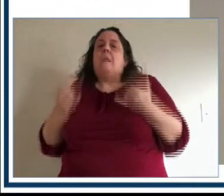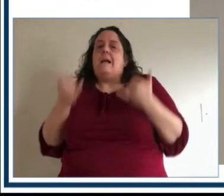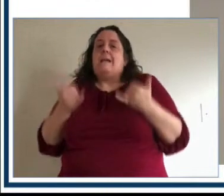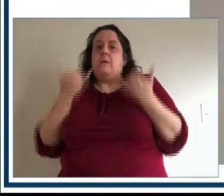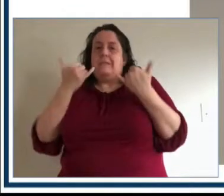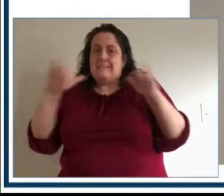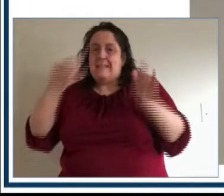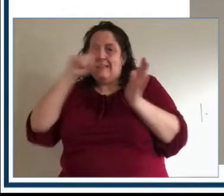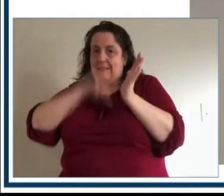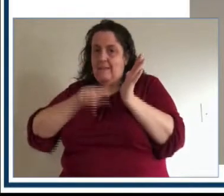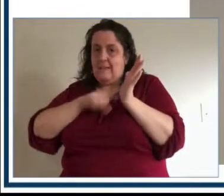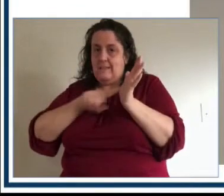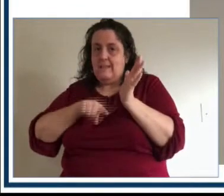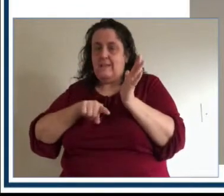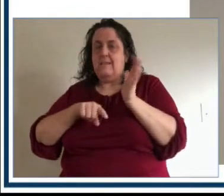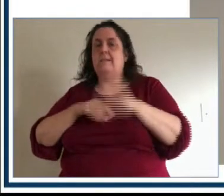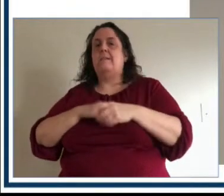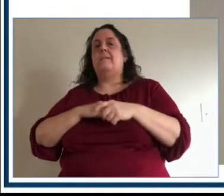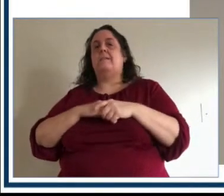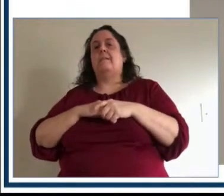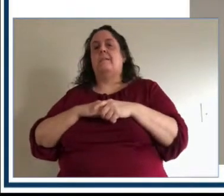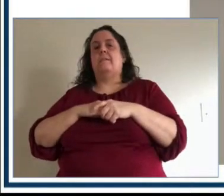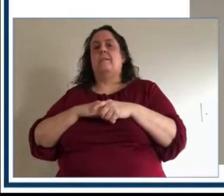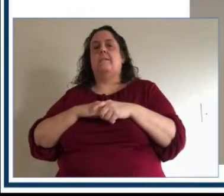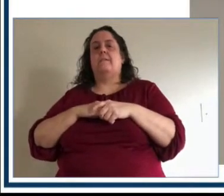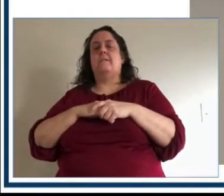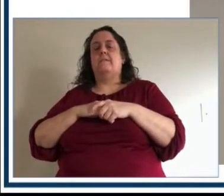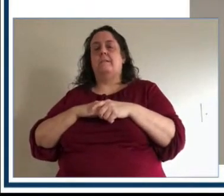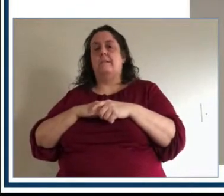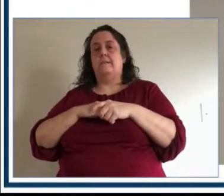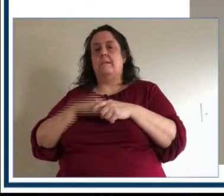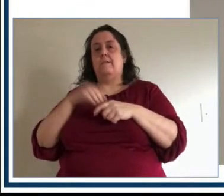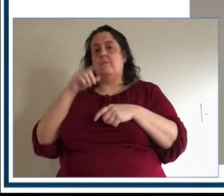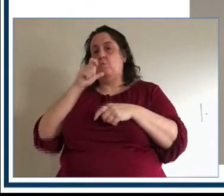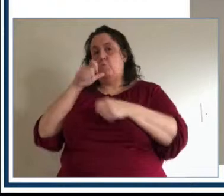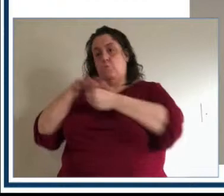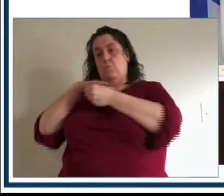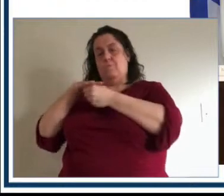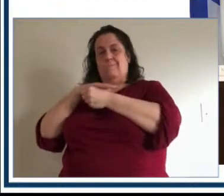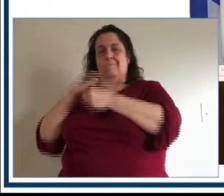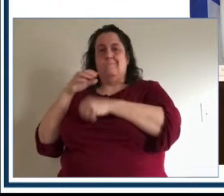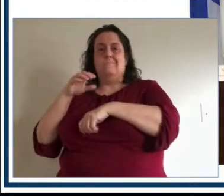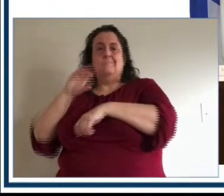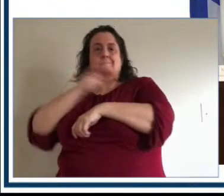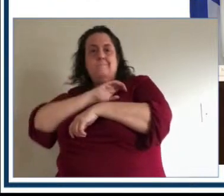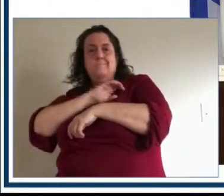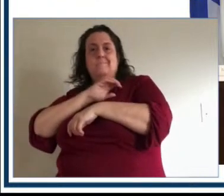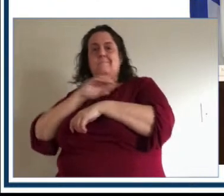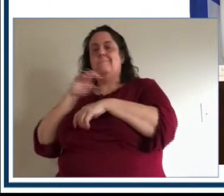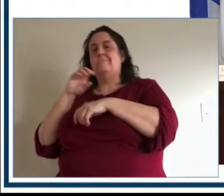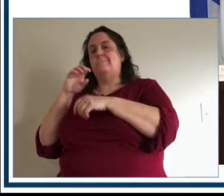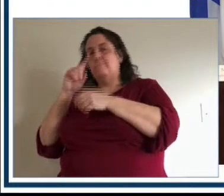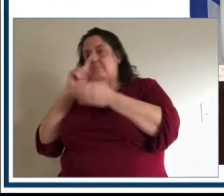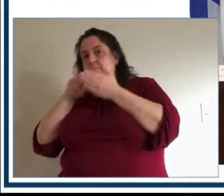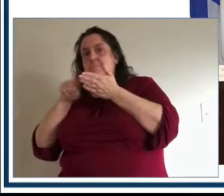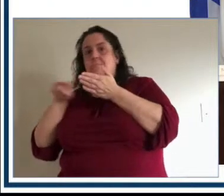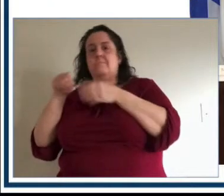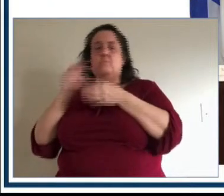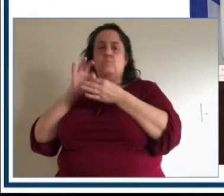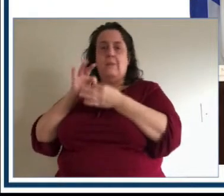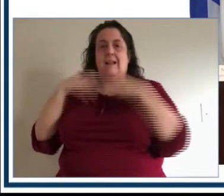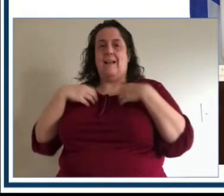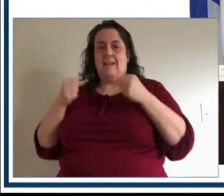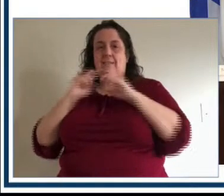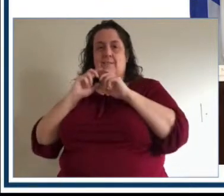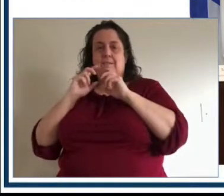between our enforcement colleagues and local law enforcement. What's your understanding? Oh, sorry, go ahead. Thanks.